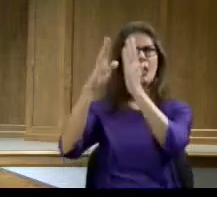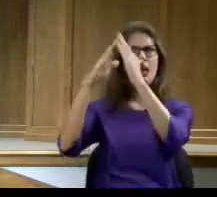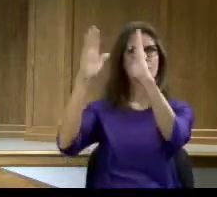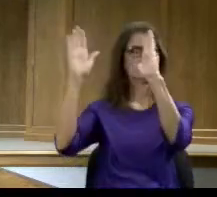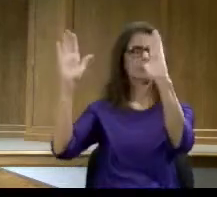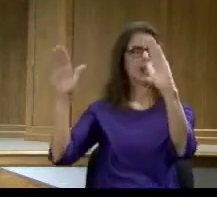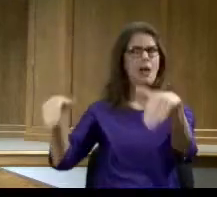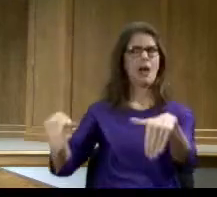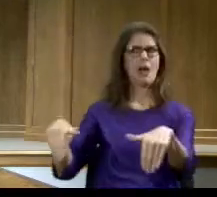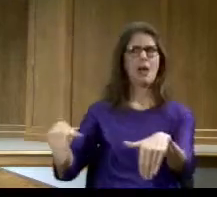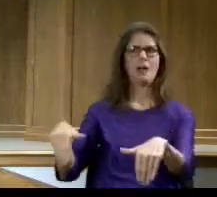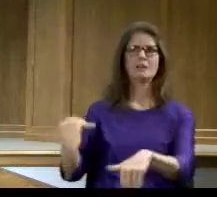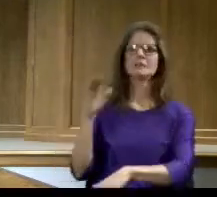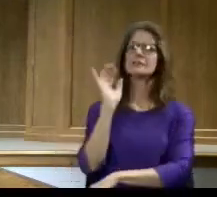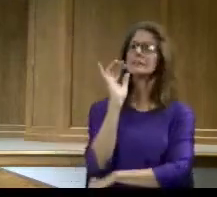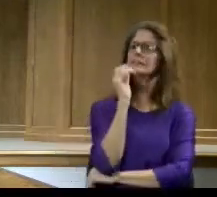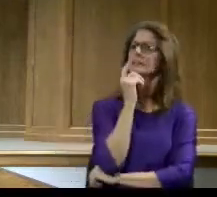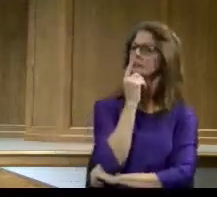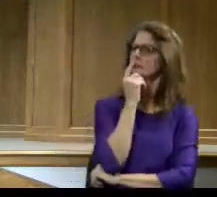house.